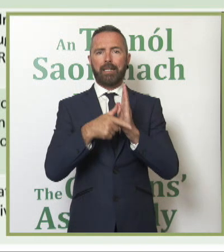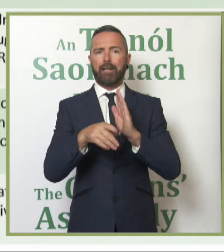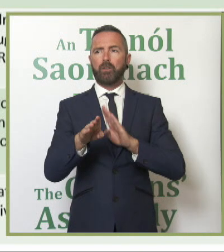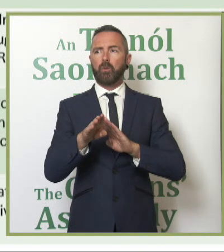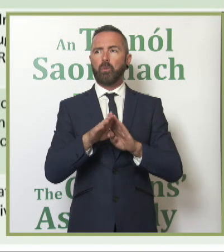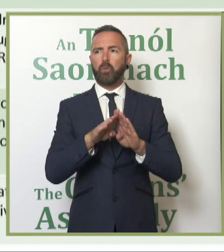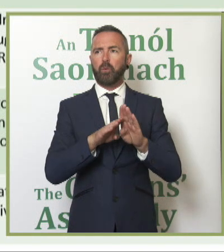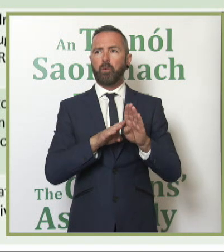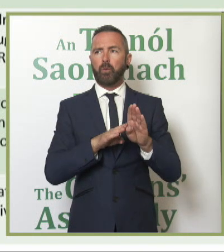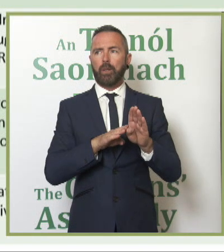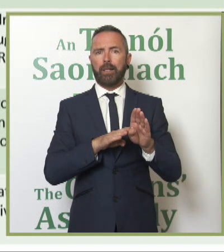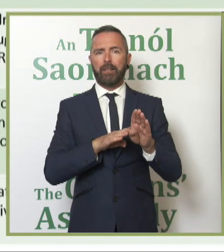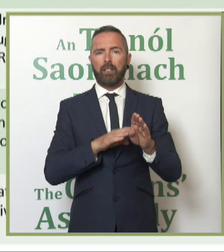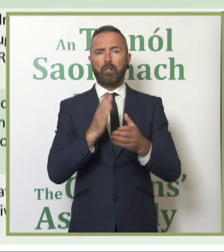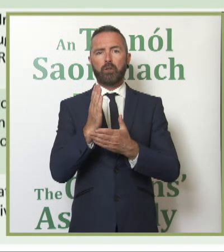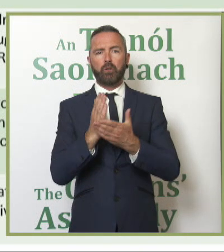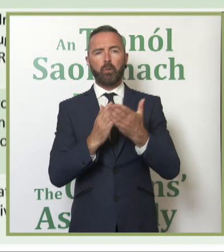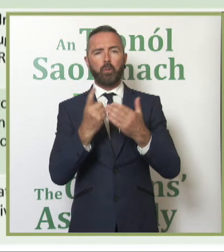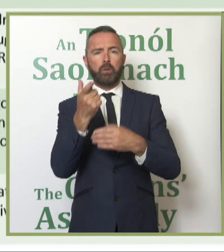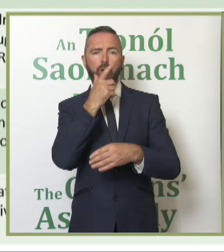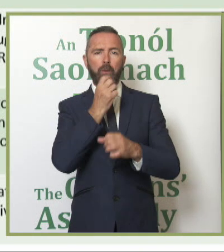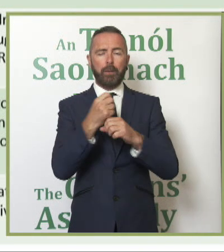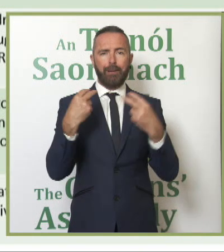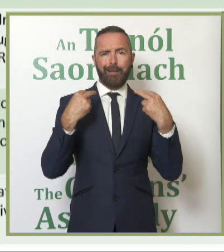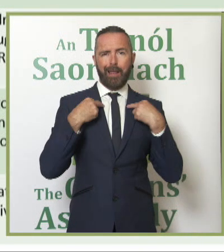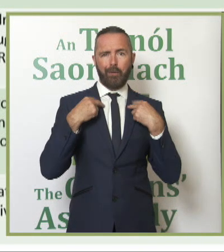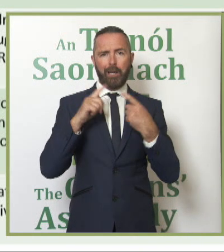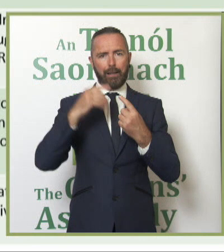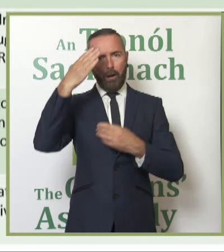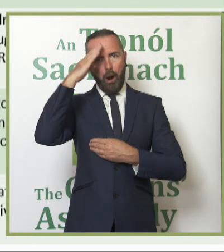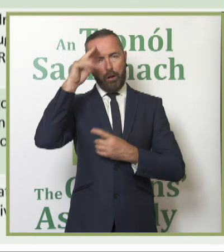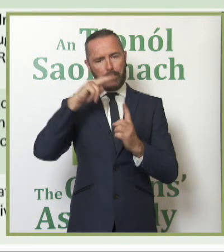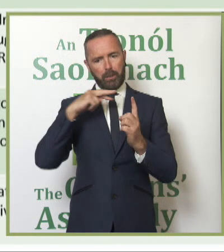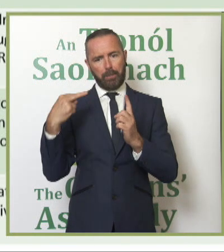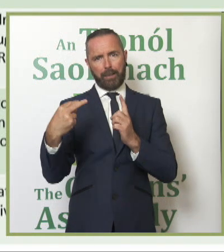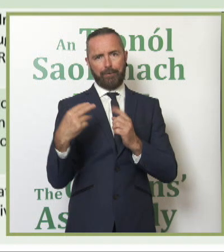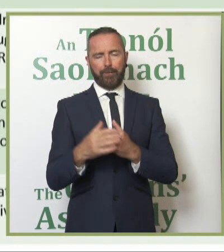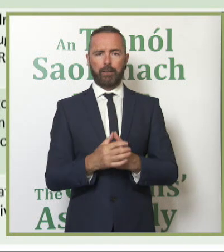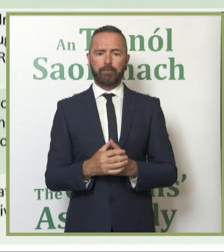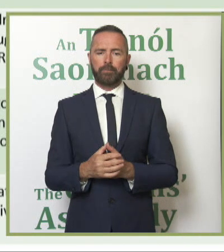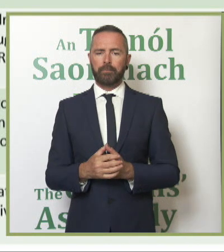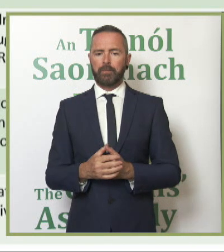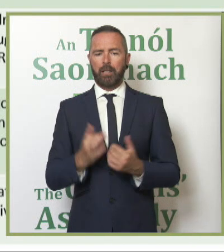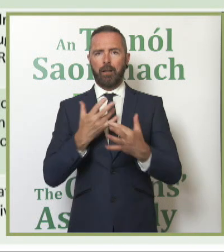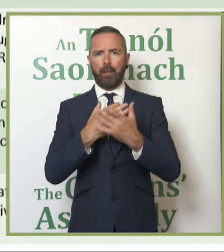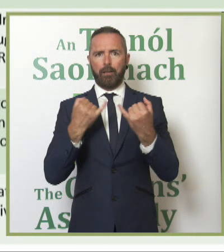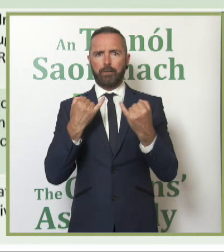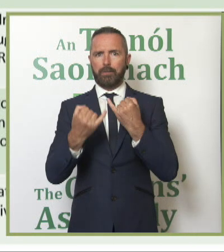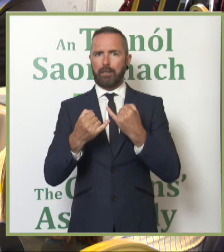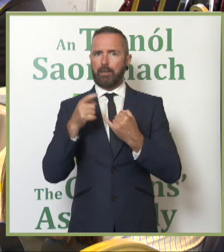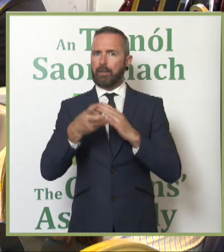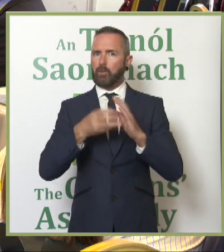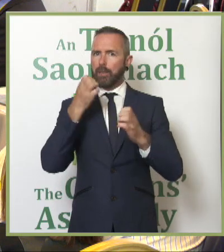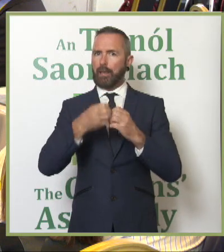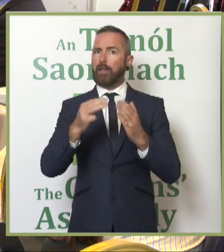the focus on language and respect, Ireland in a comparative international perspective. And so really there's a great amount of detail in this weekend's